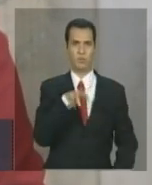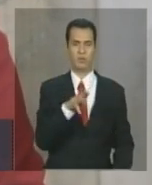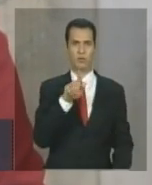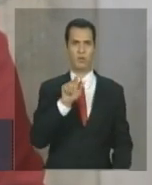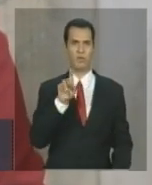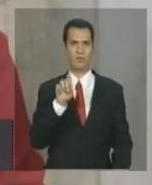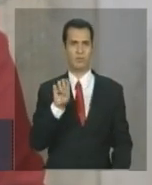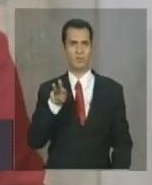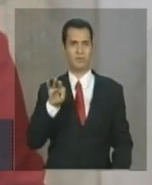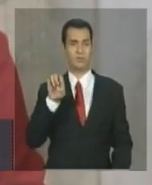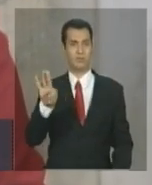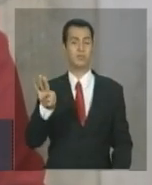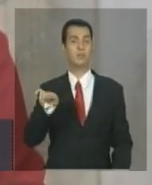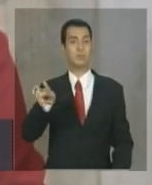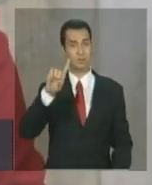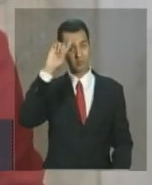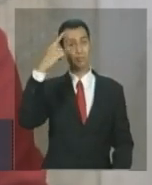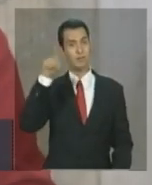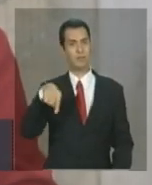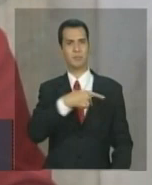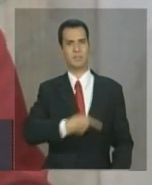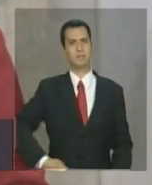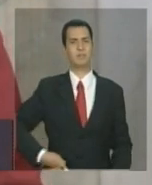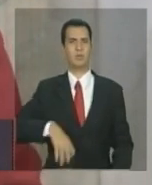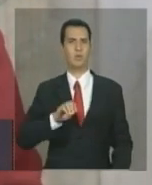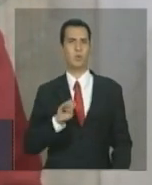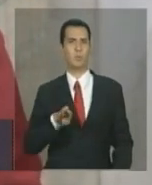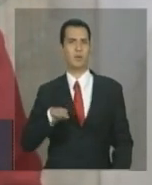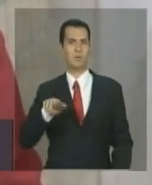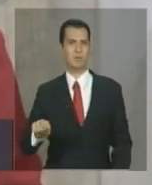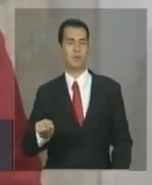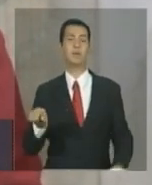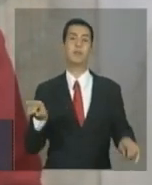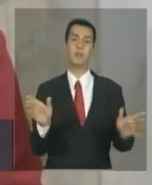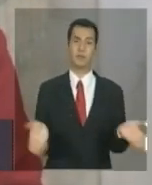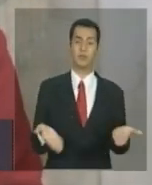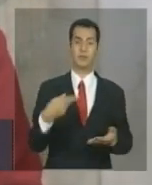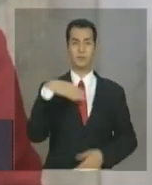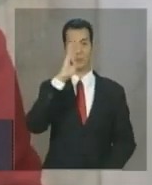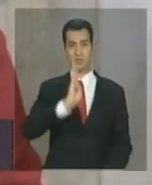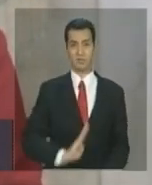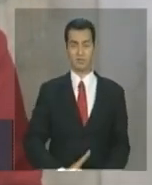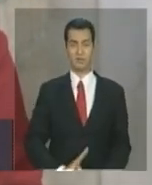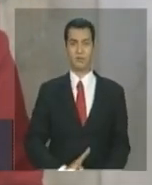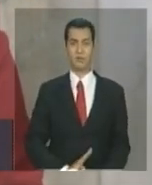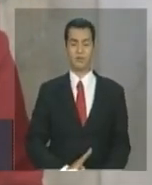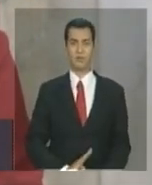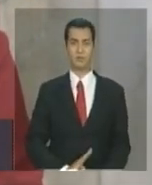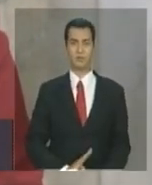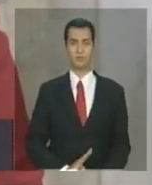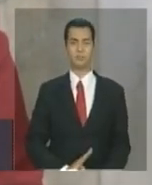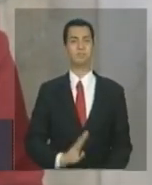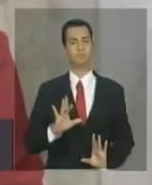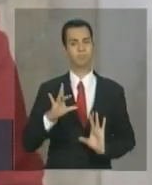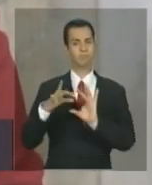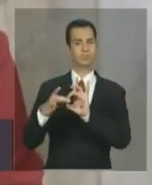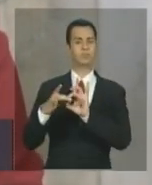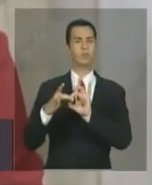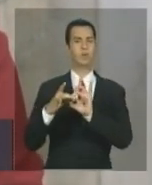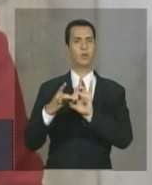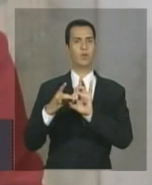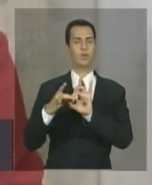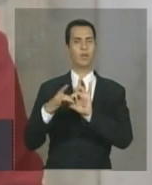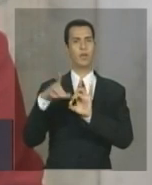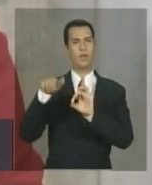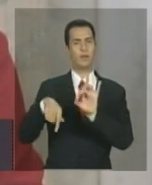Government Initiative was put forth initially by President Obama. E o Brasil é um co-presidente. And